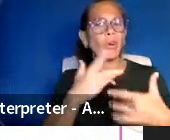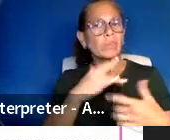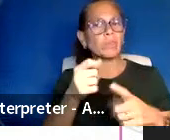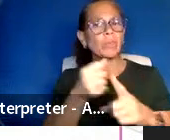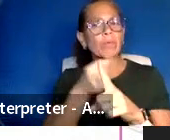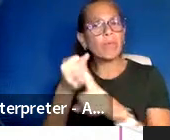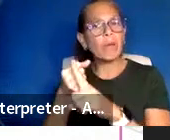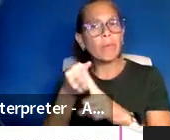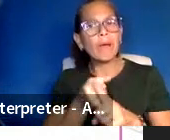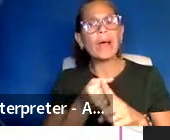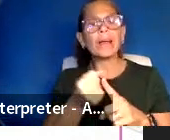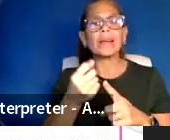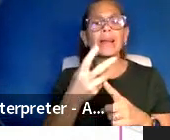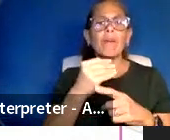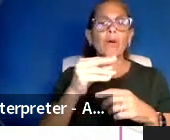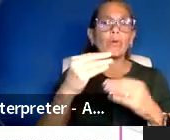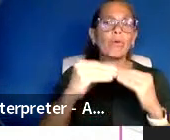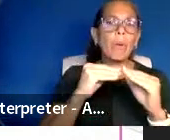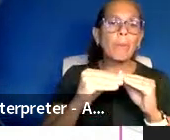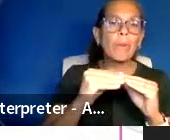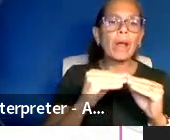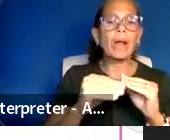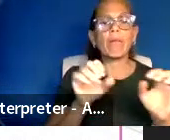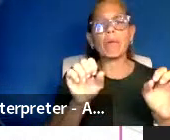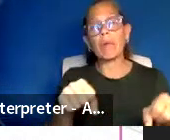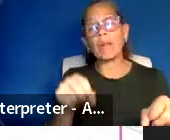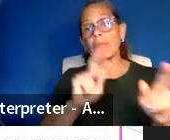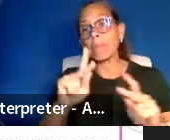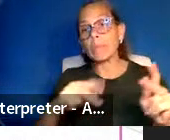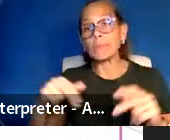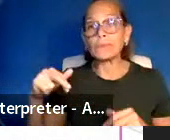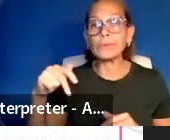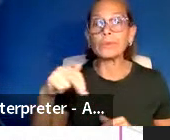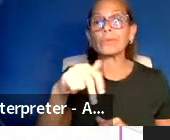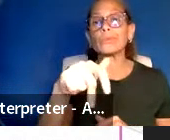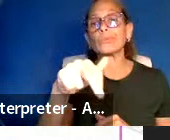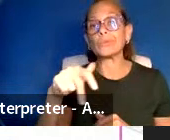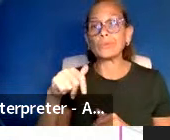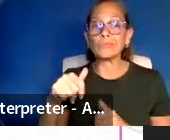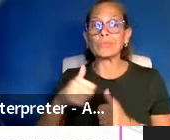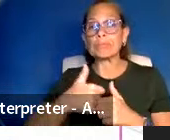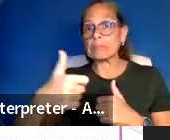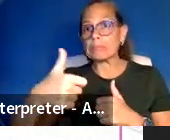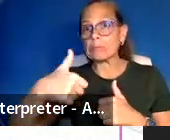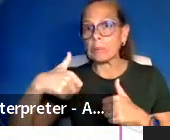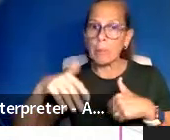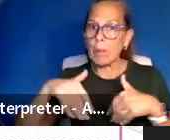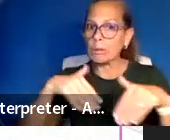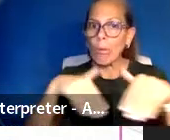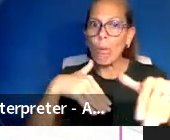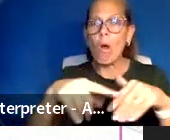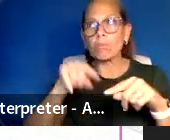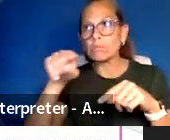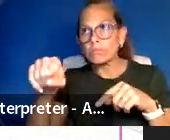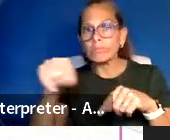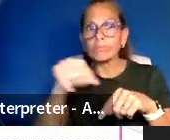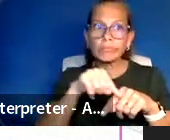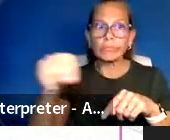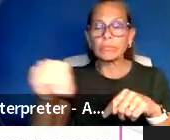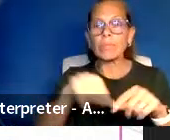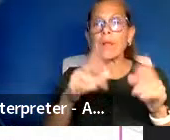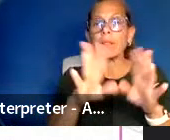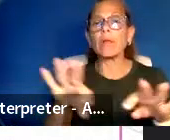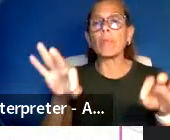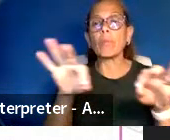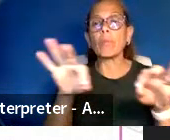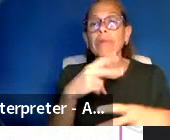of these auto repair uses here on the ability of people to walk to and from the future station. At the same time, we've also heard about the importance